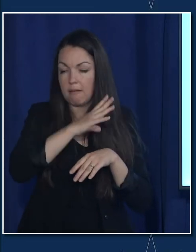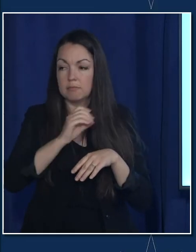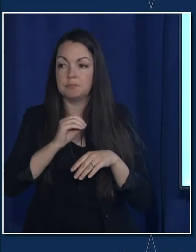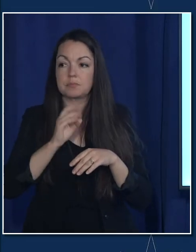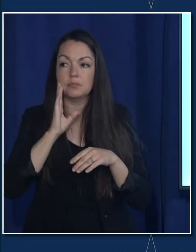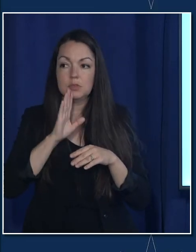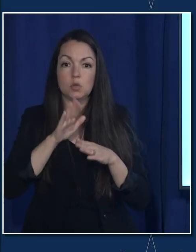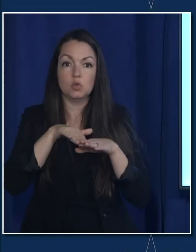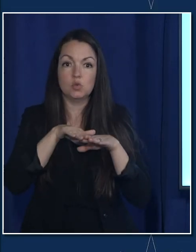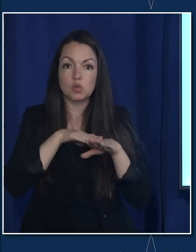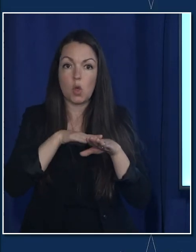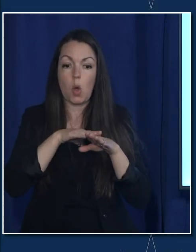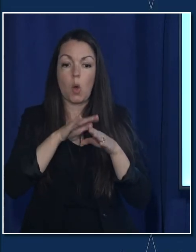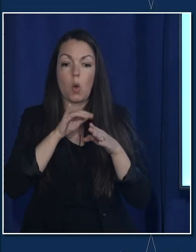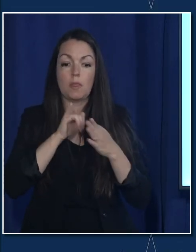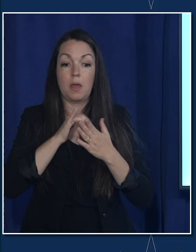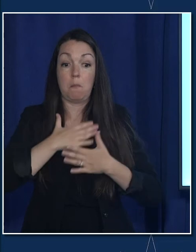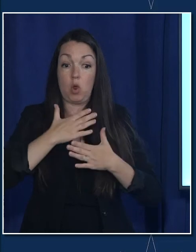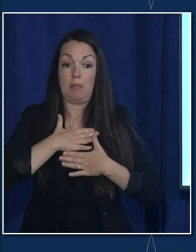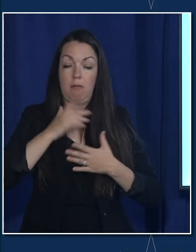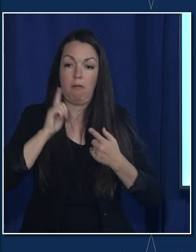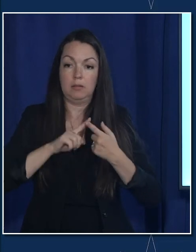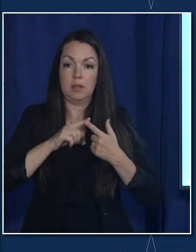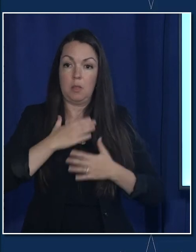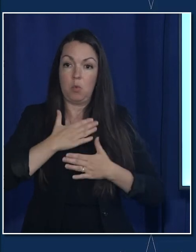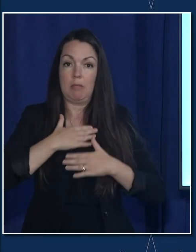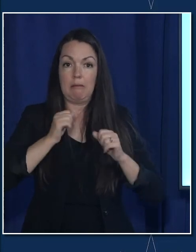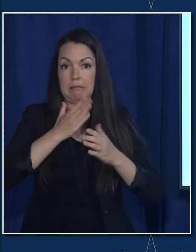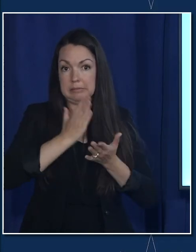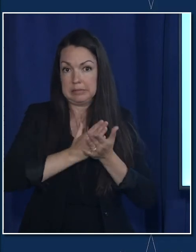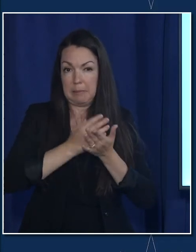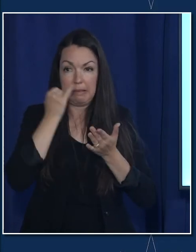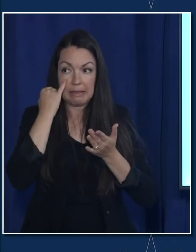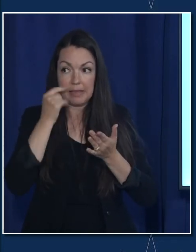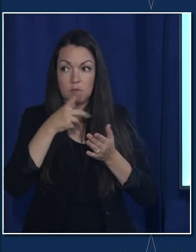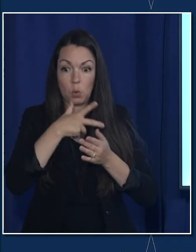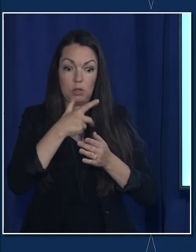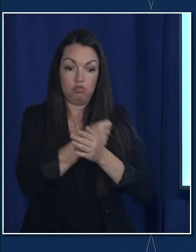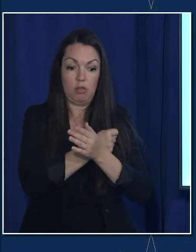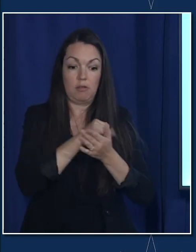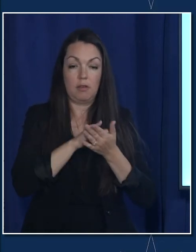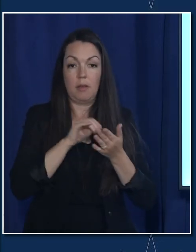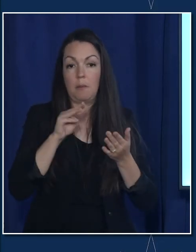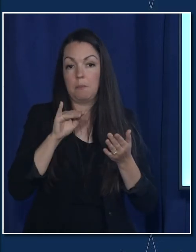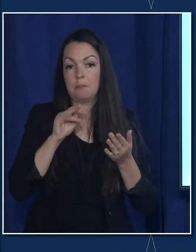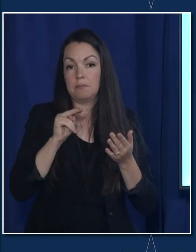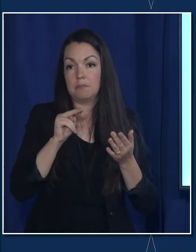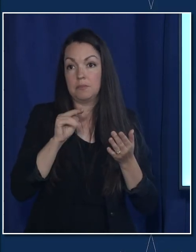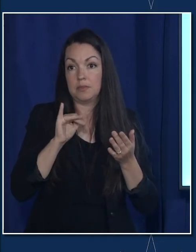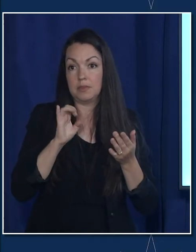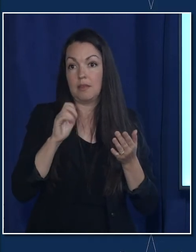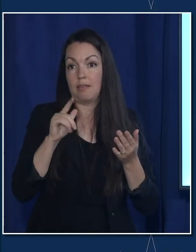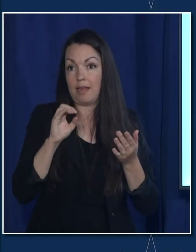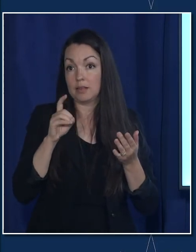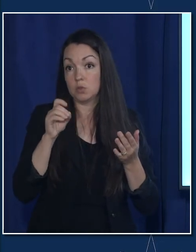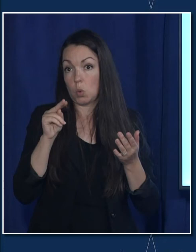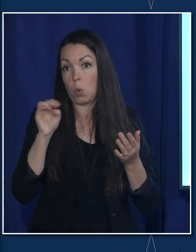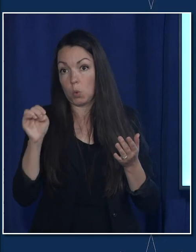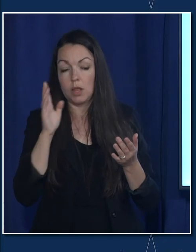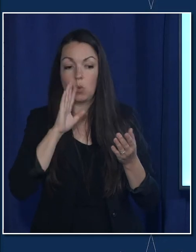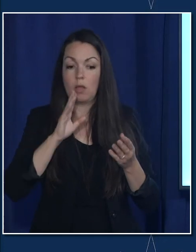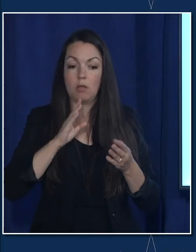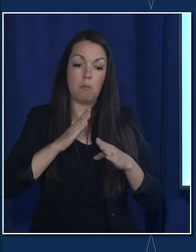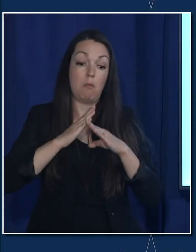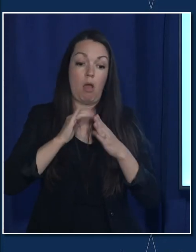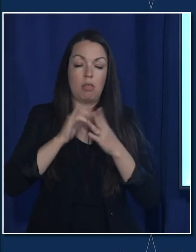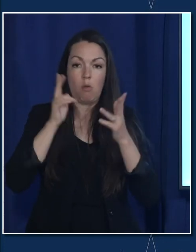will actually slow their breathing down to the point where that breathing can stop. If you inject this Naloxone, it right away blocks those receptors